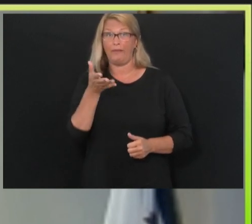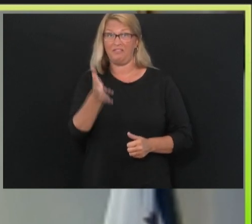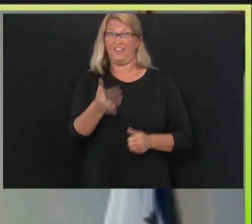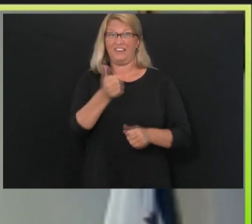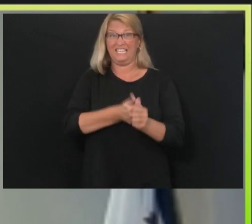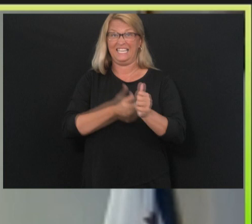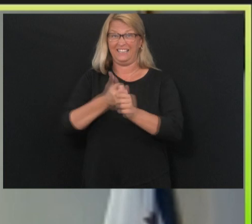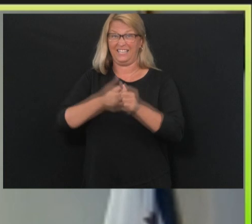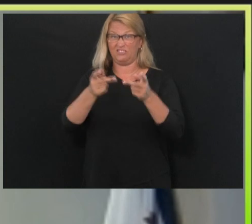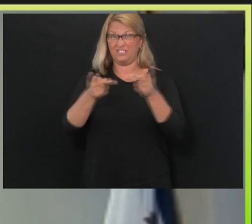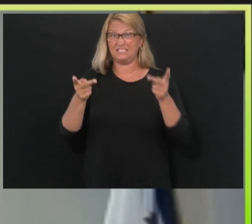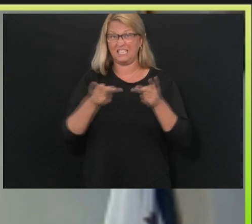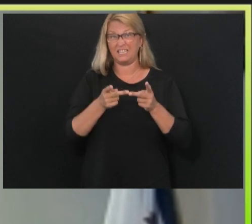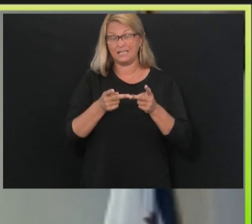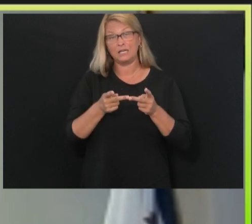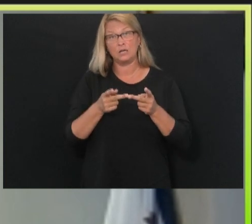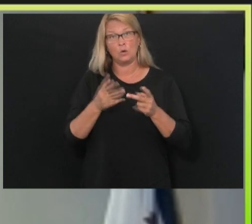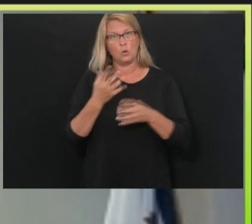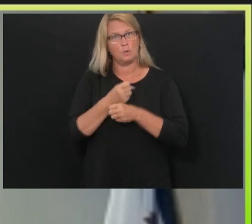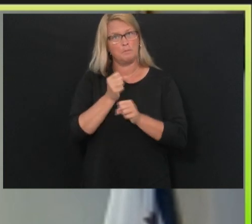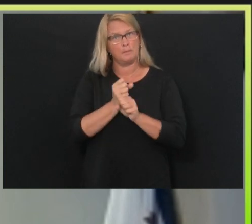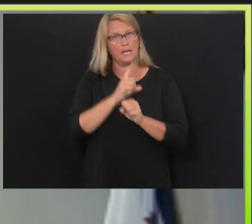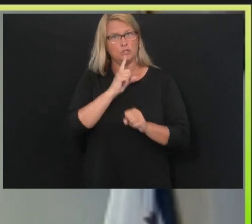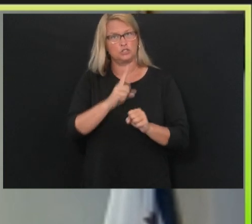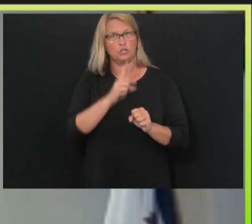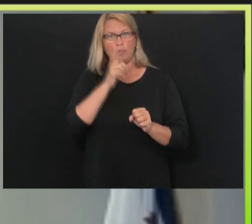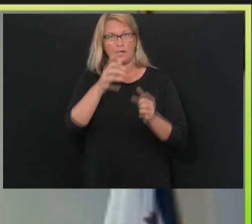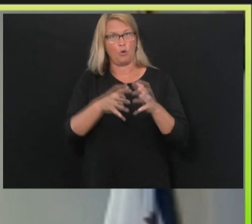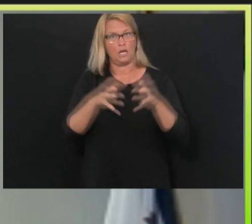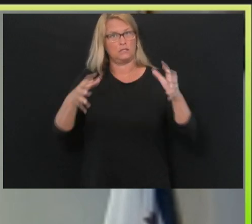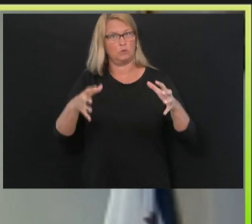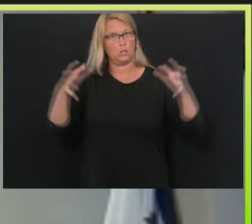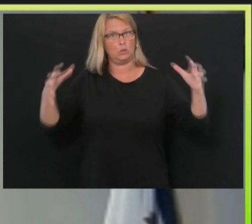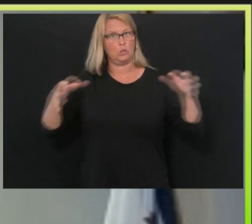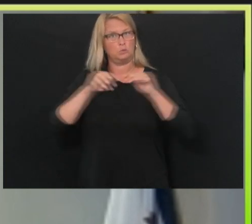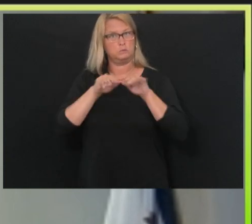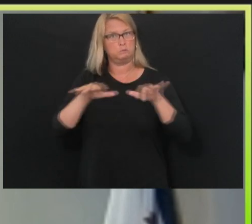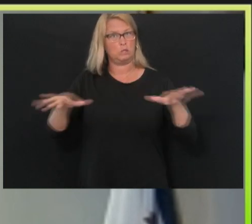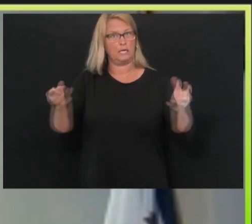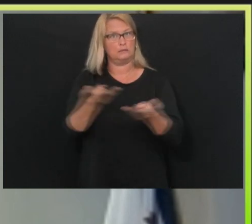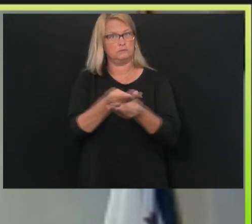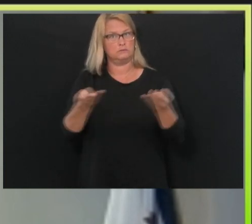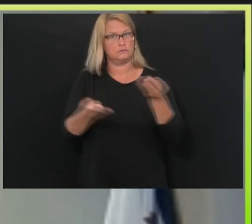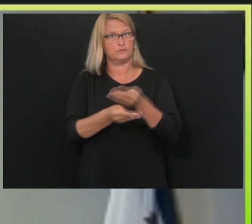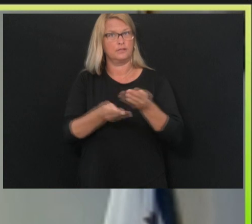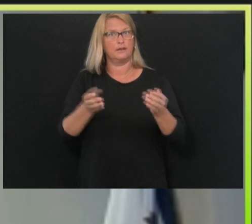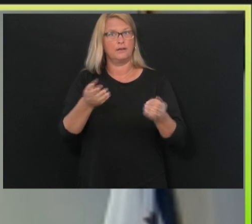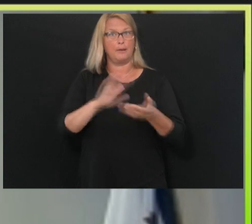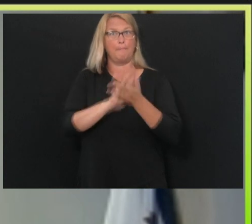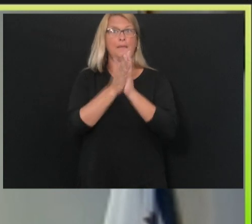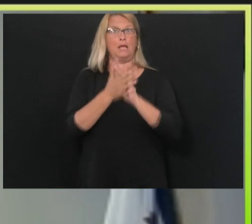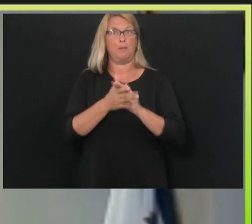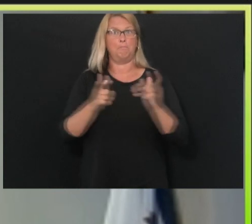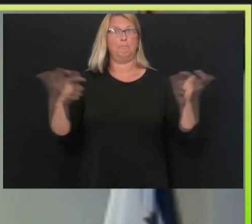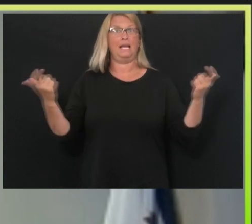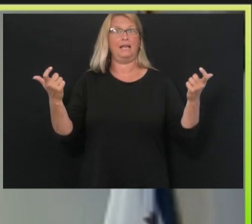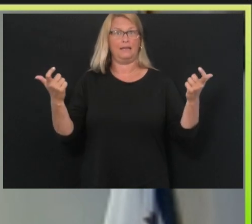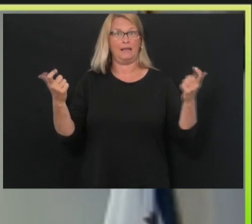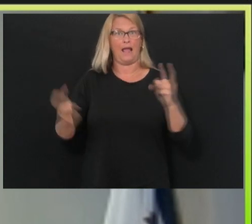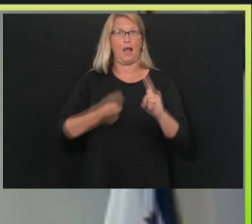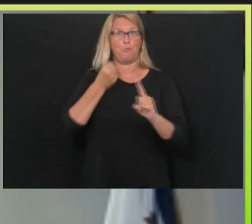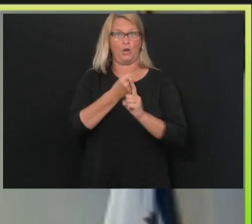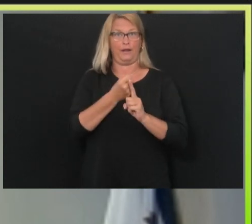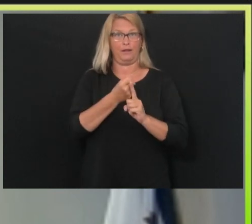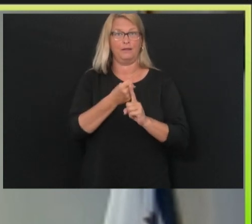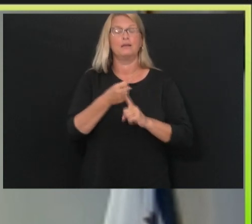to make sure those do not grow further and end up being large outbreaks. The outbreaks